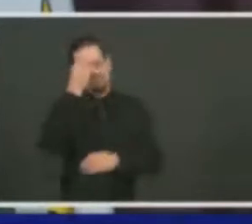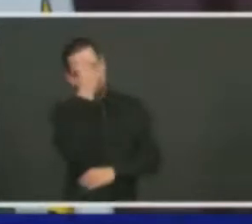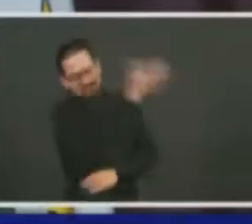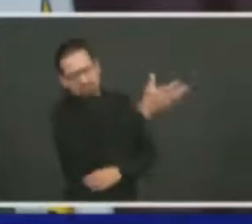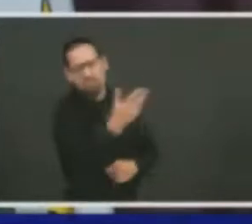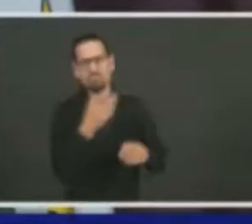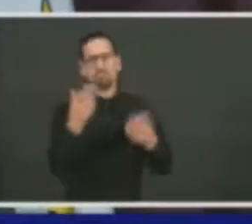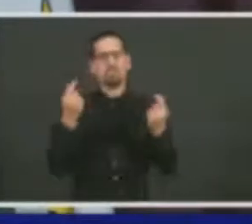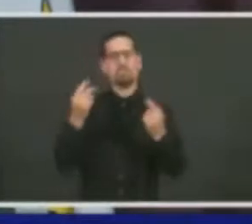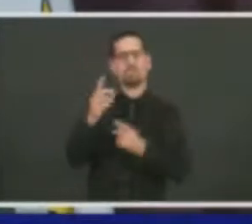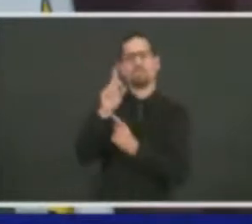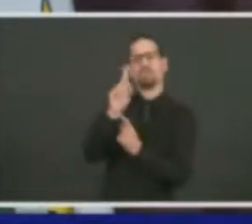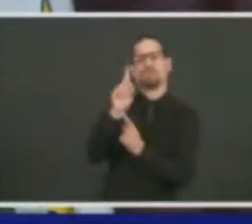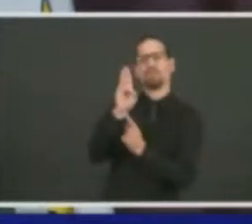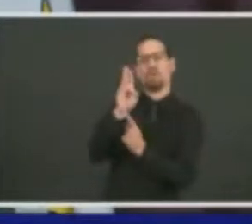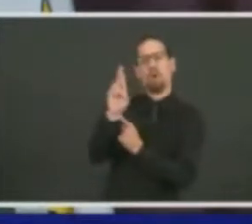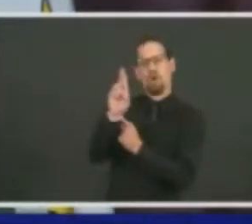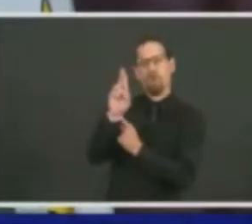889-5550,